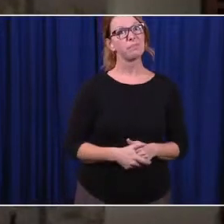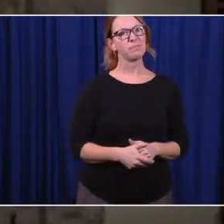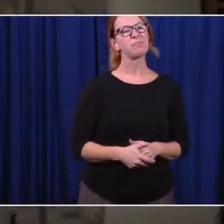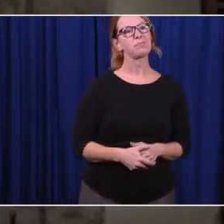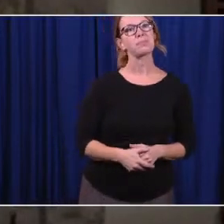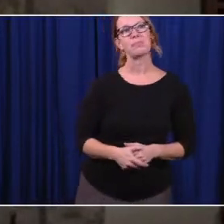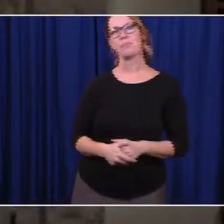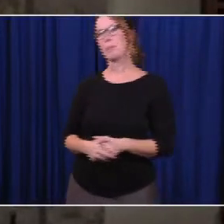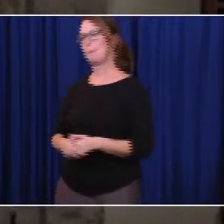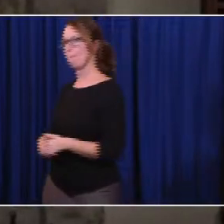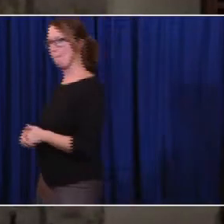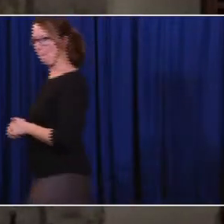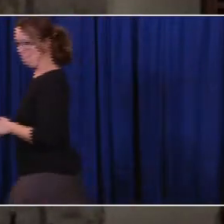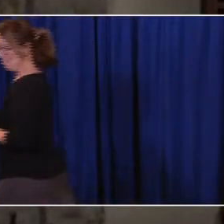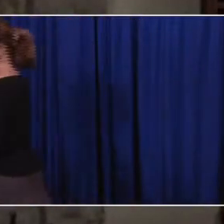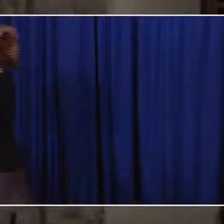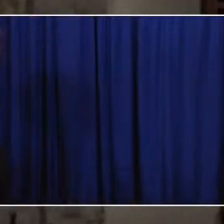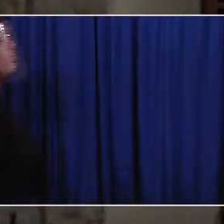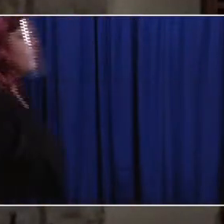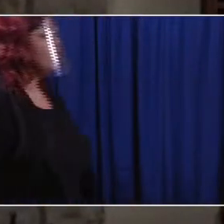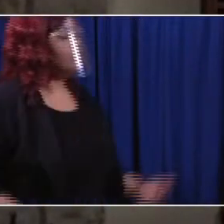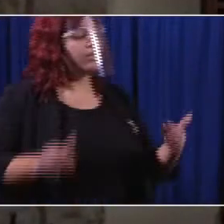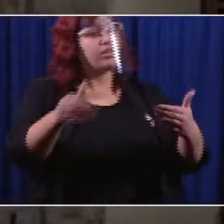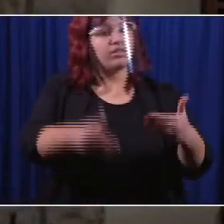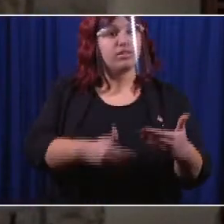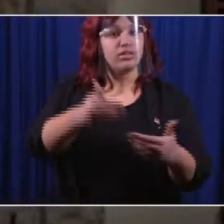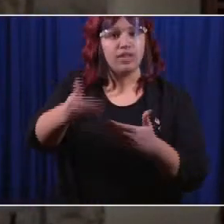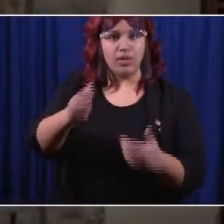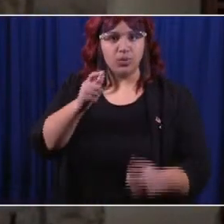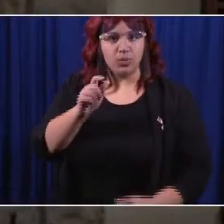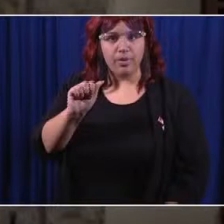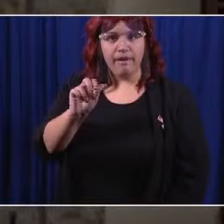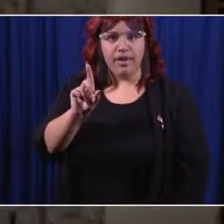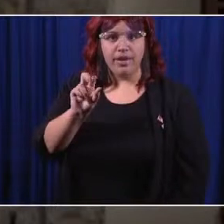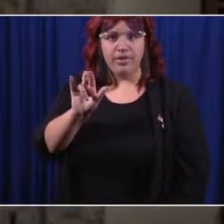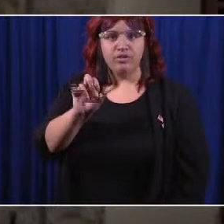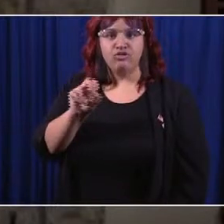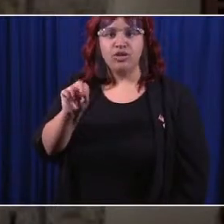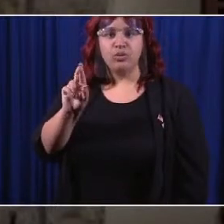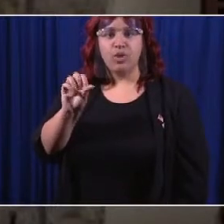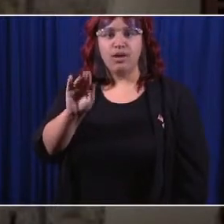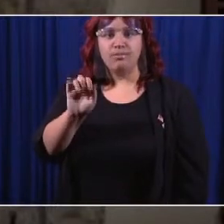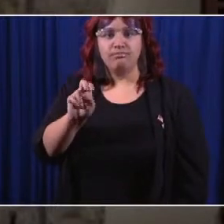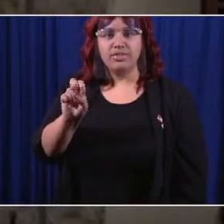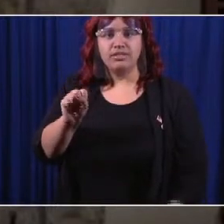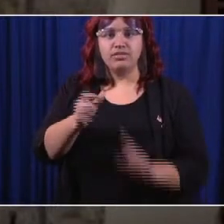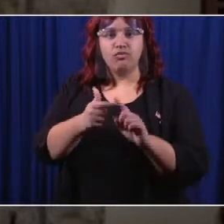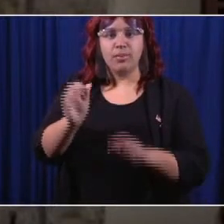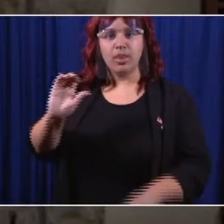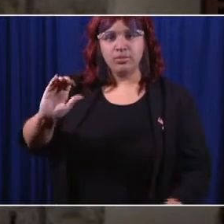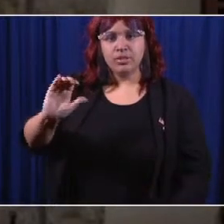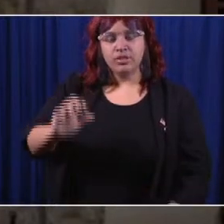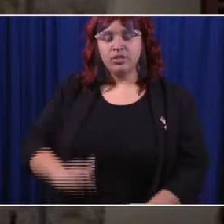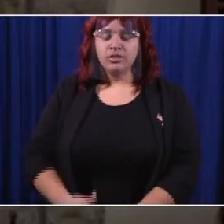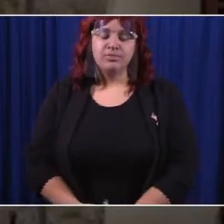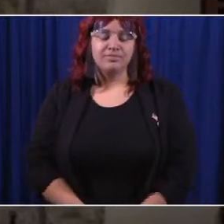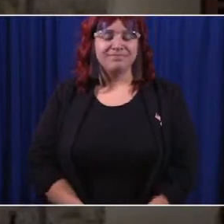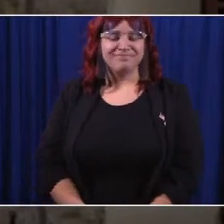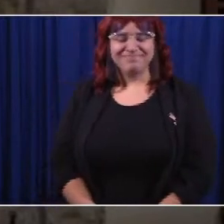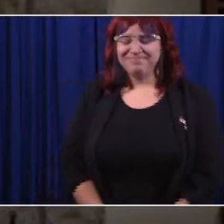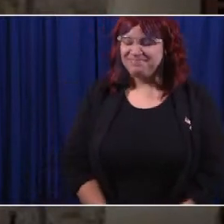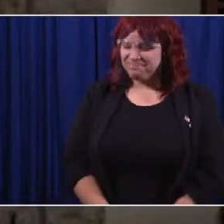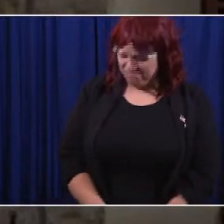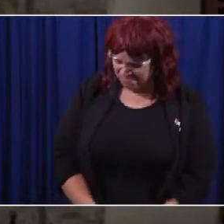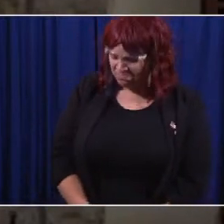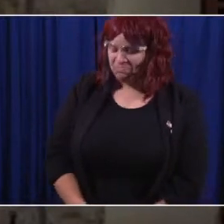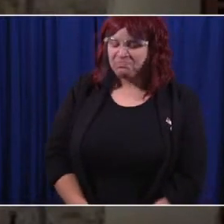Next question is from Adrian Robbins at WCMH in Columbus. Hi, Governor. Hey, Adrian.